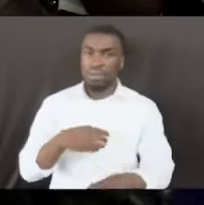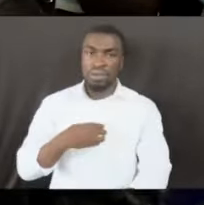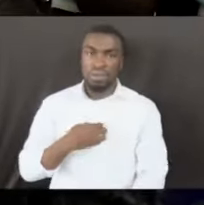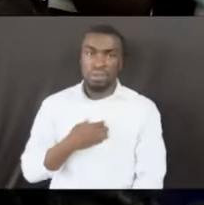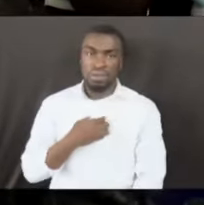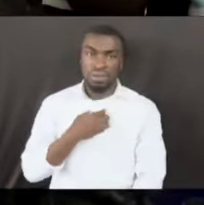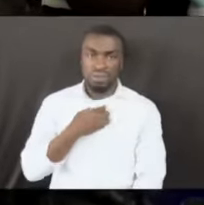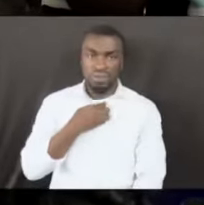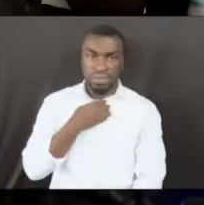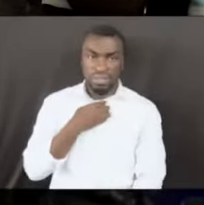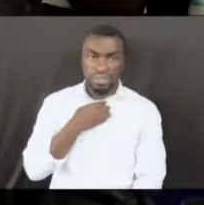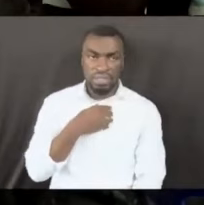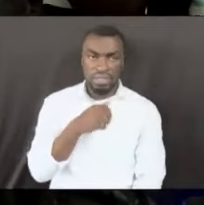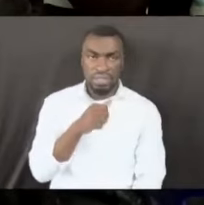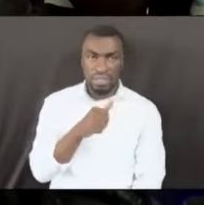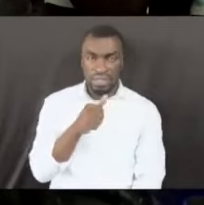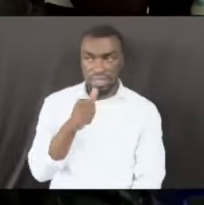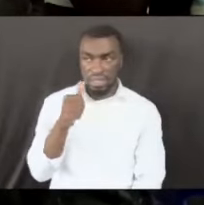unapozuru